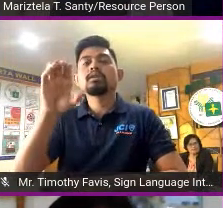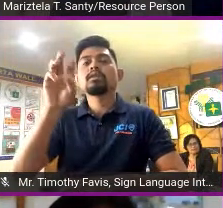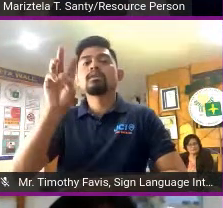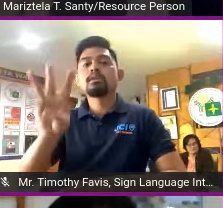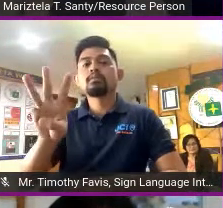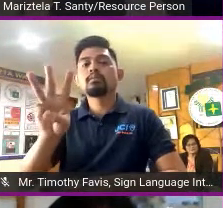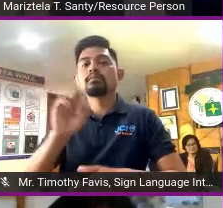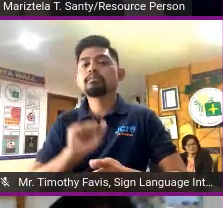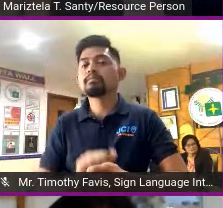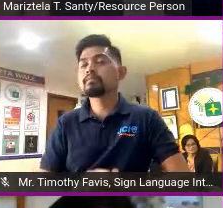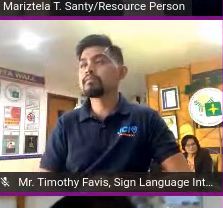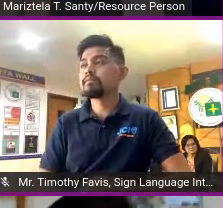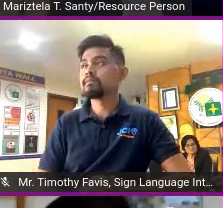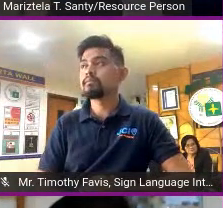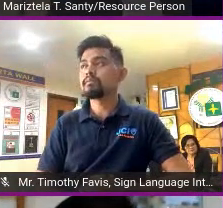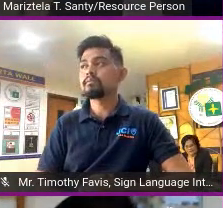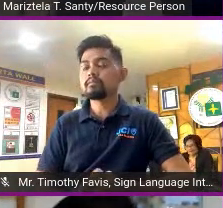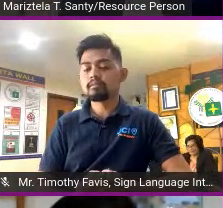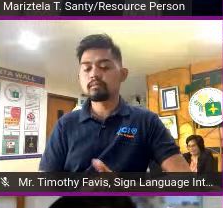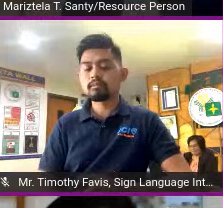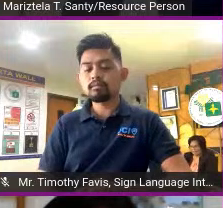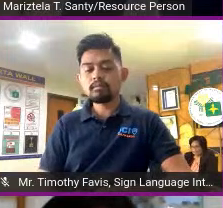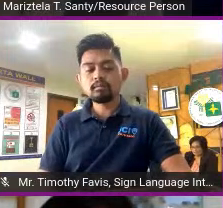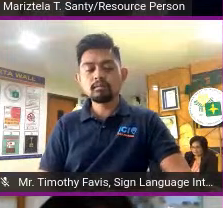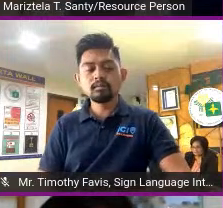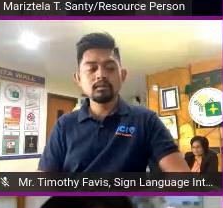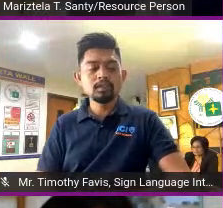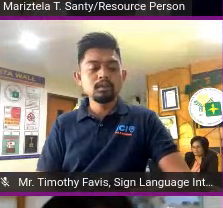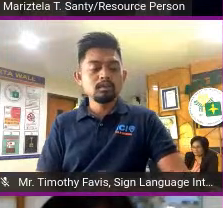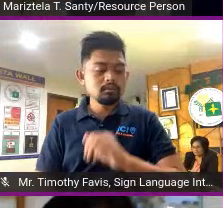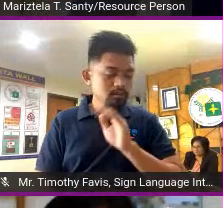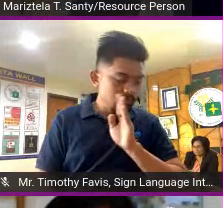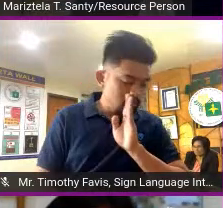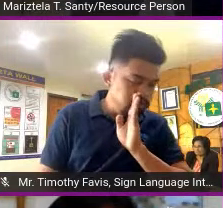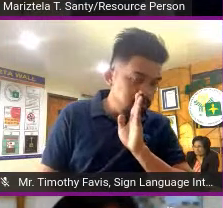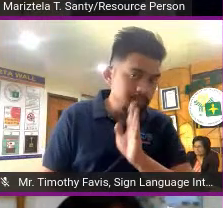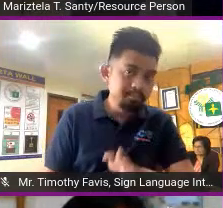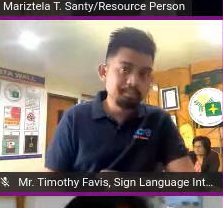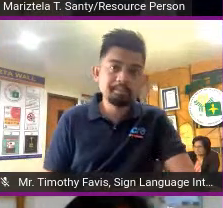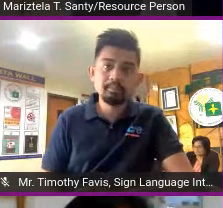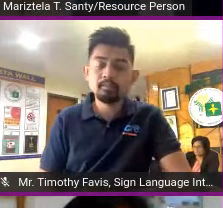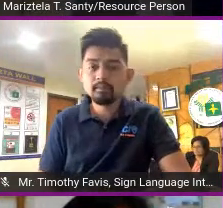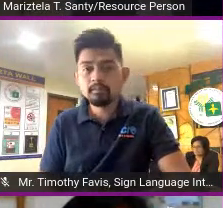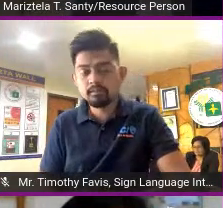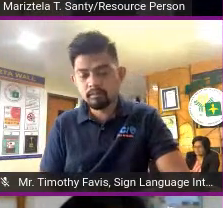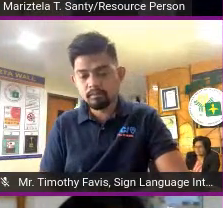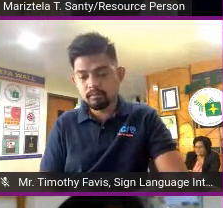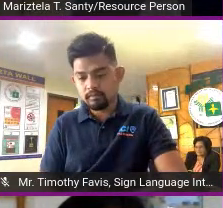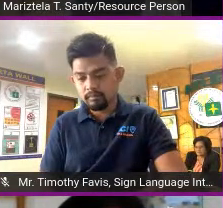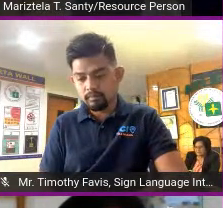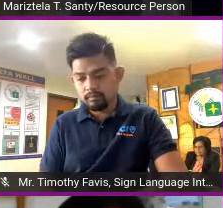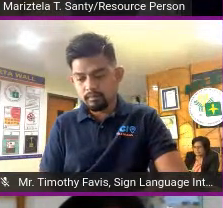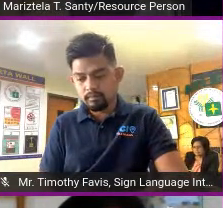160 members. We have the National Guard Resource. Saan sa sir? Itatanong po natin kung taga saan si sir.